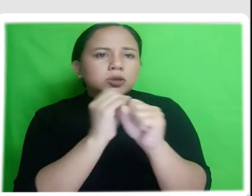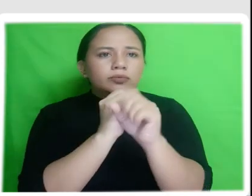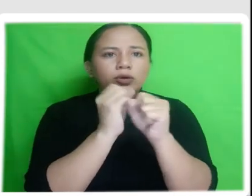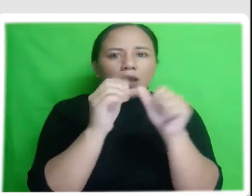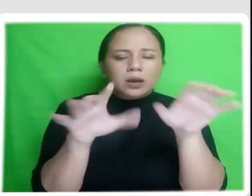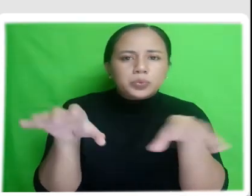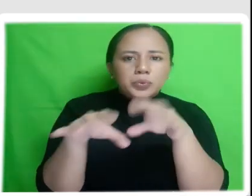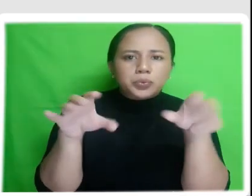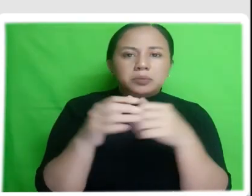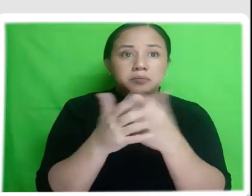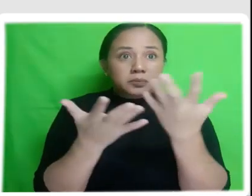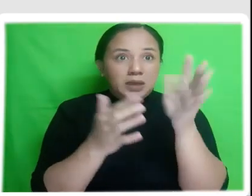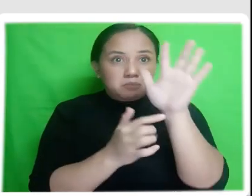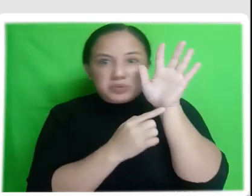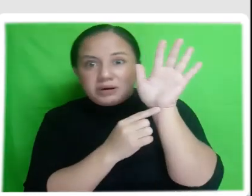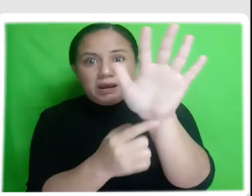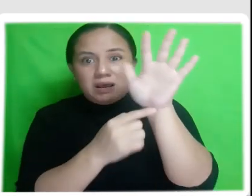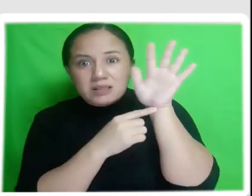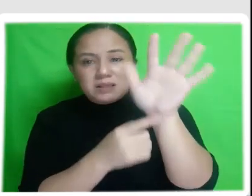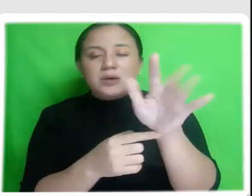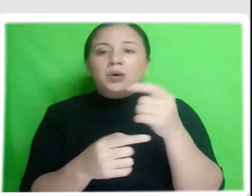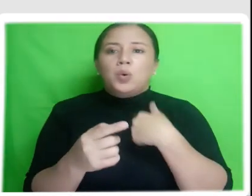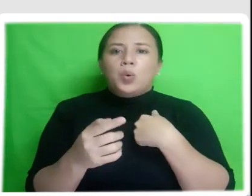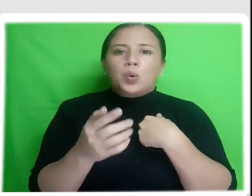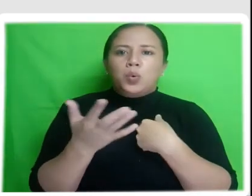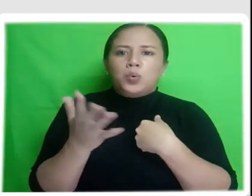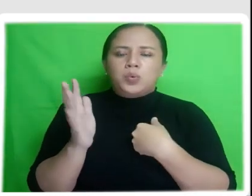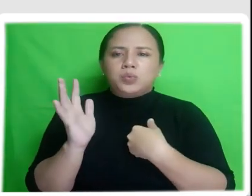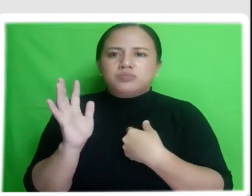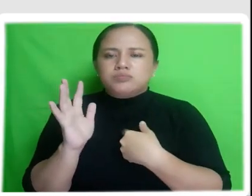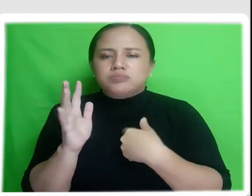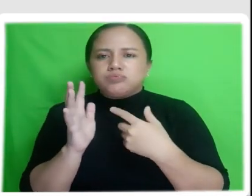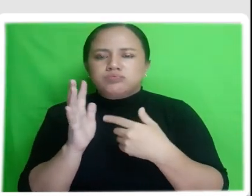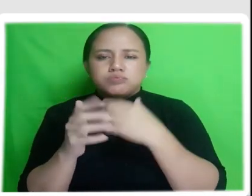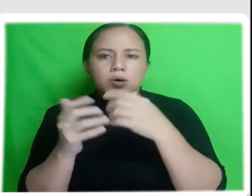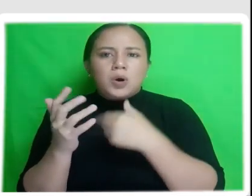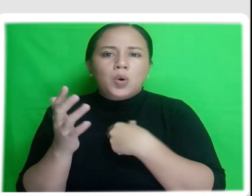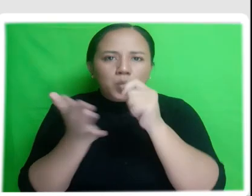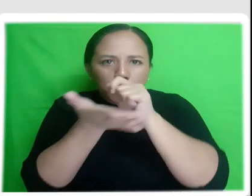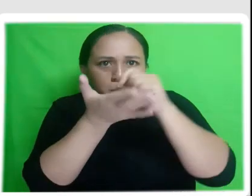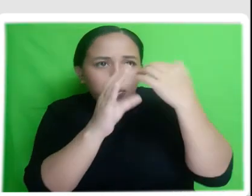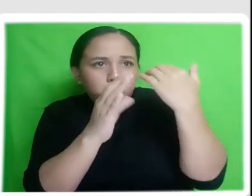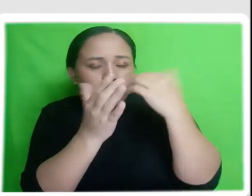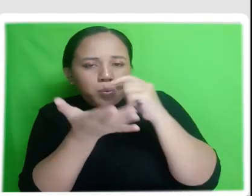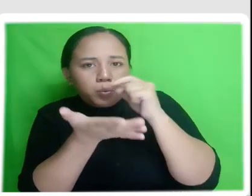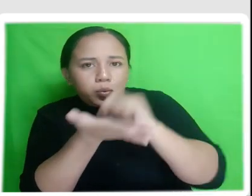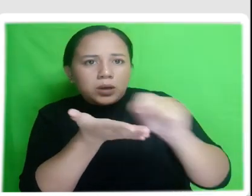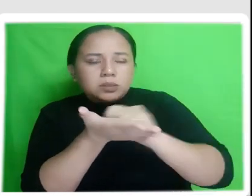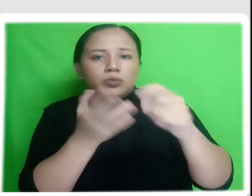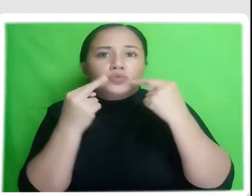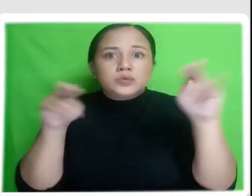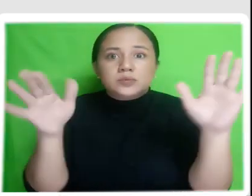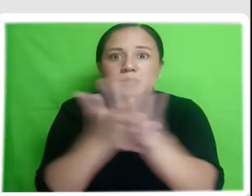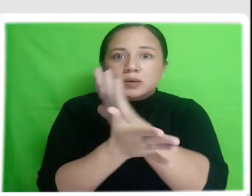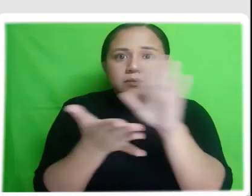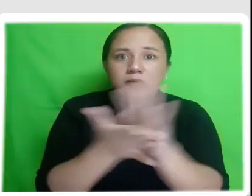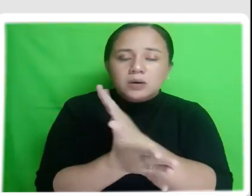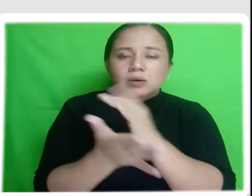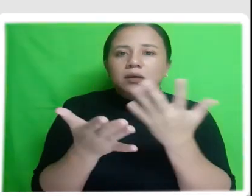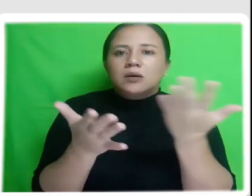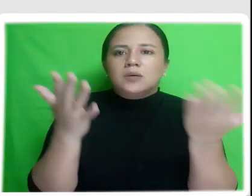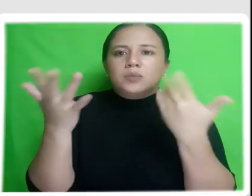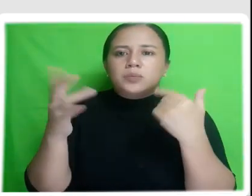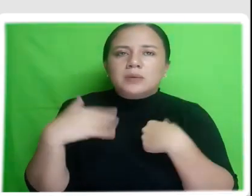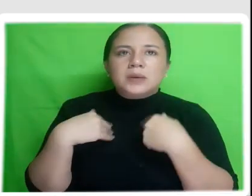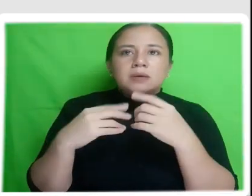in rallies, negotiations, writing to the newspaper, speaking over